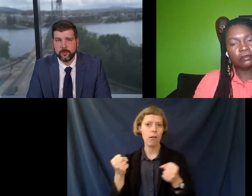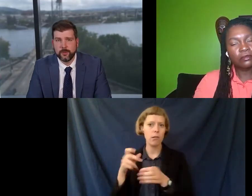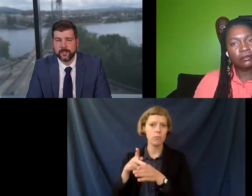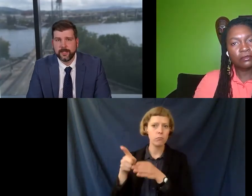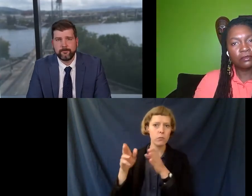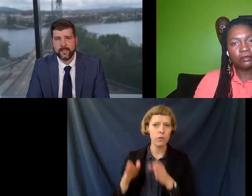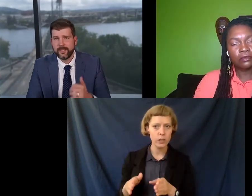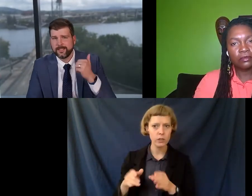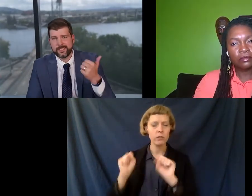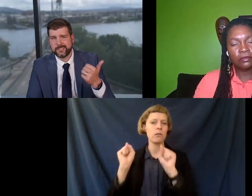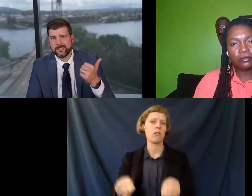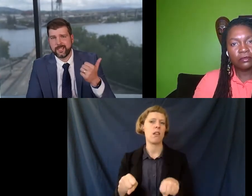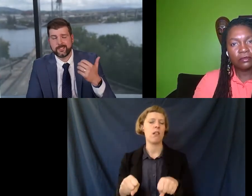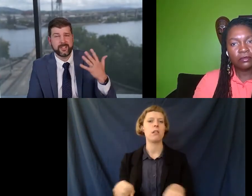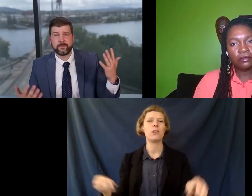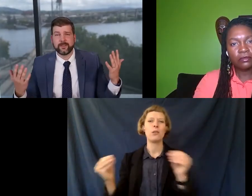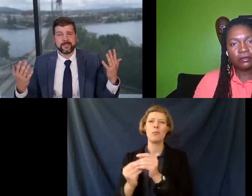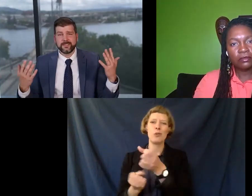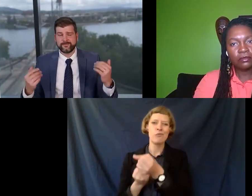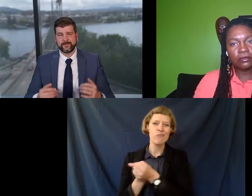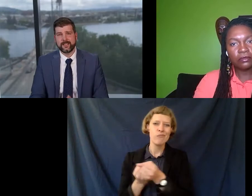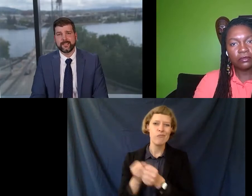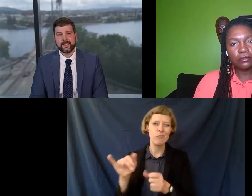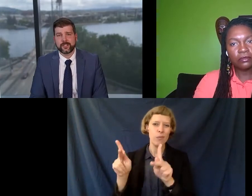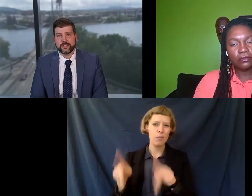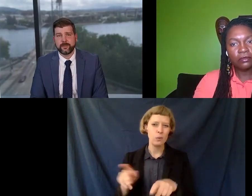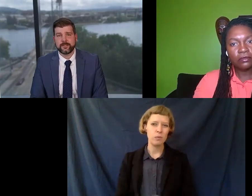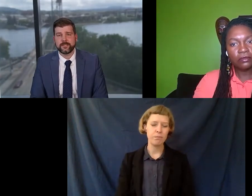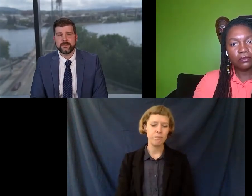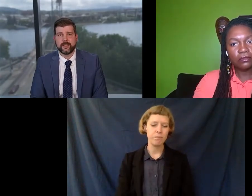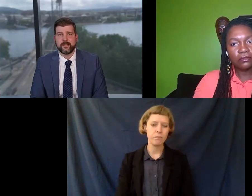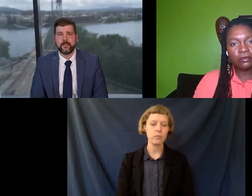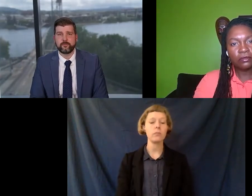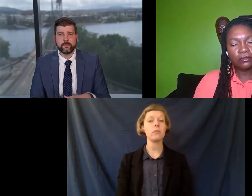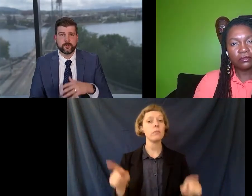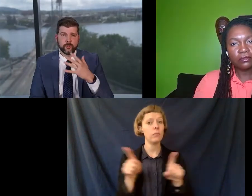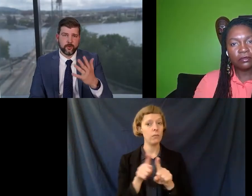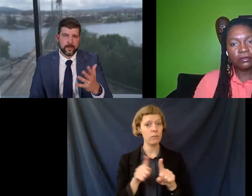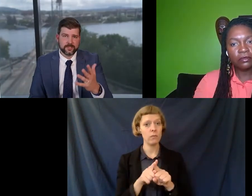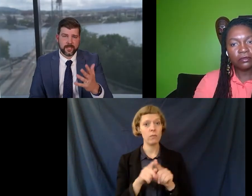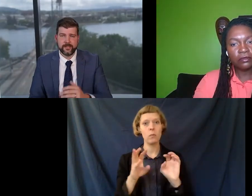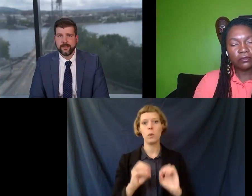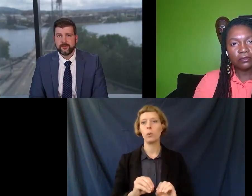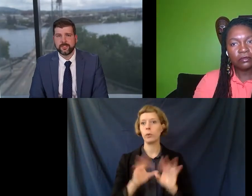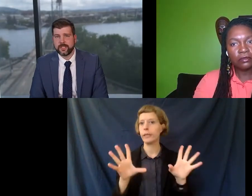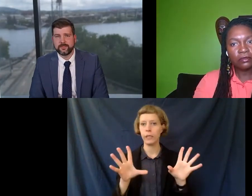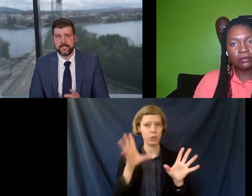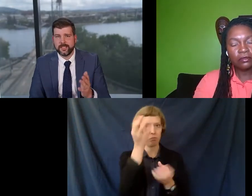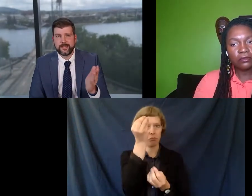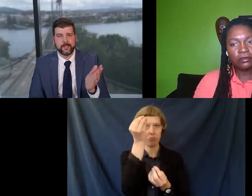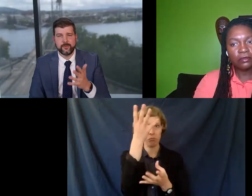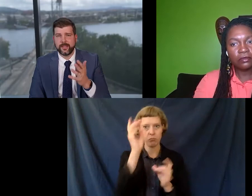innovation that we're working on. Just transparency, data transparency. If people go to our website, which